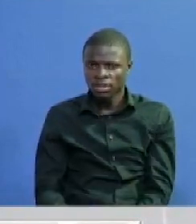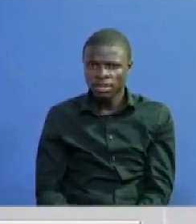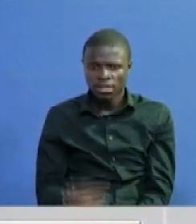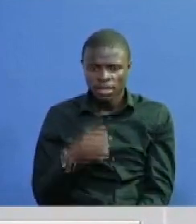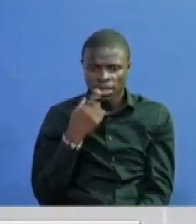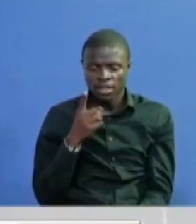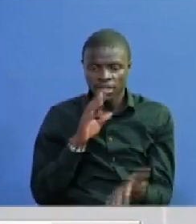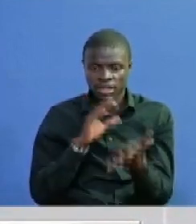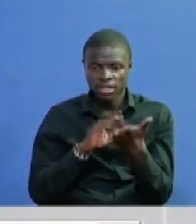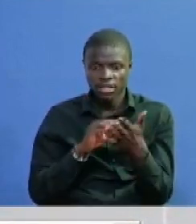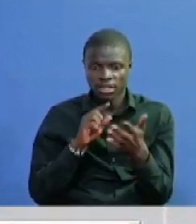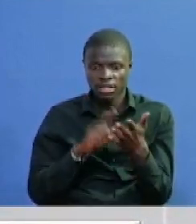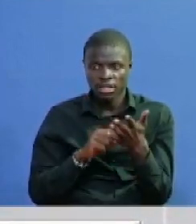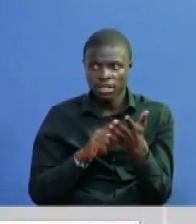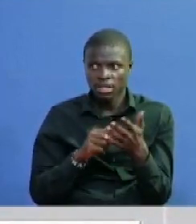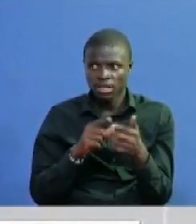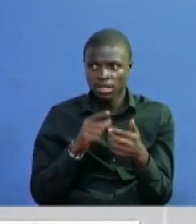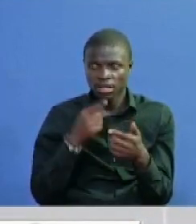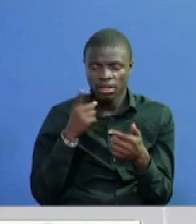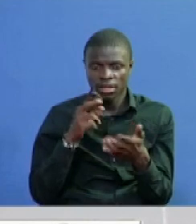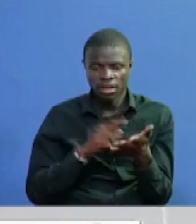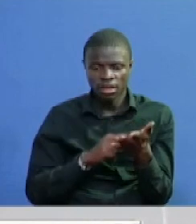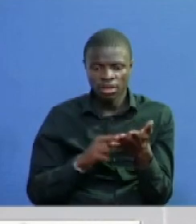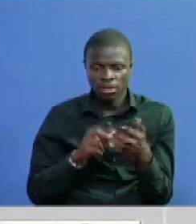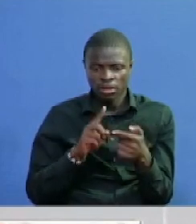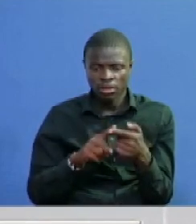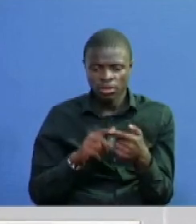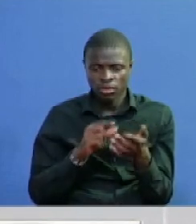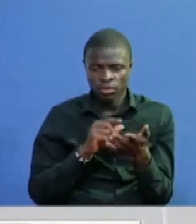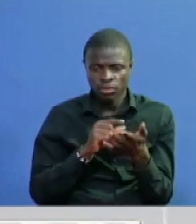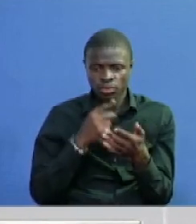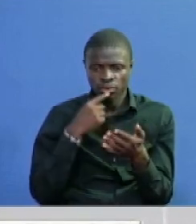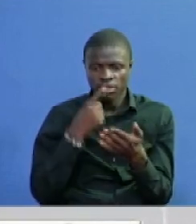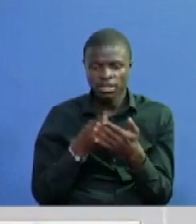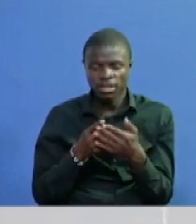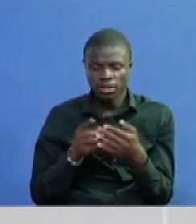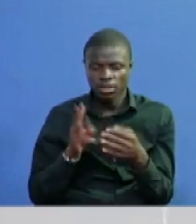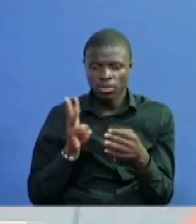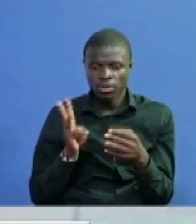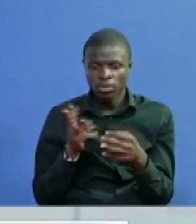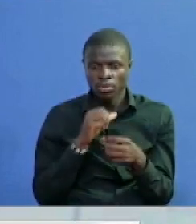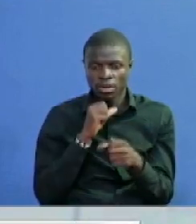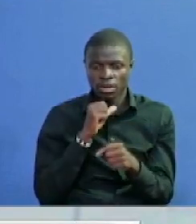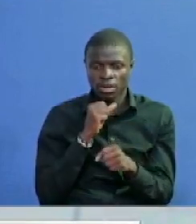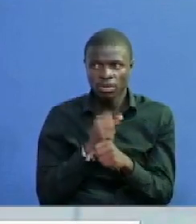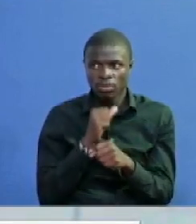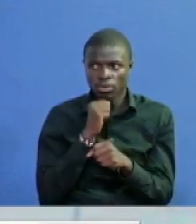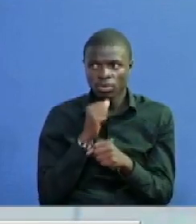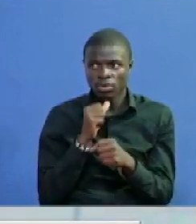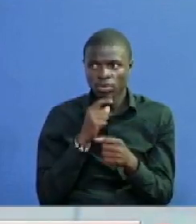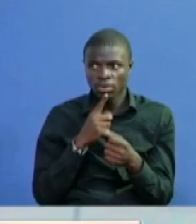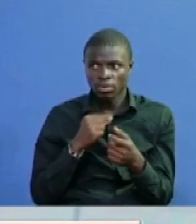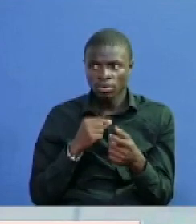is a letter. They wrote to say we cannot allow unlimited access to